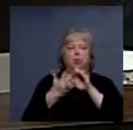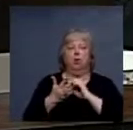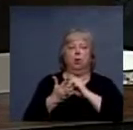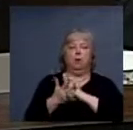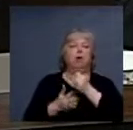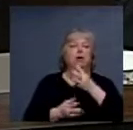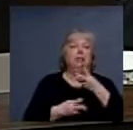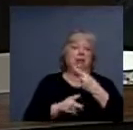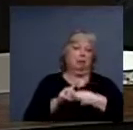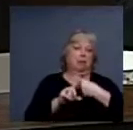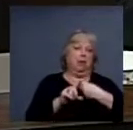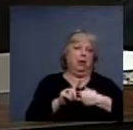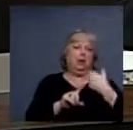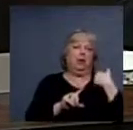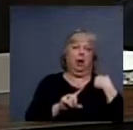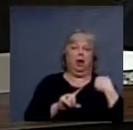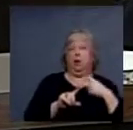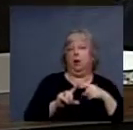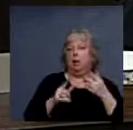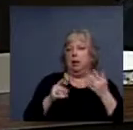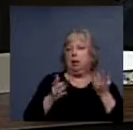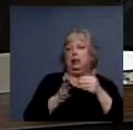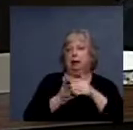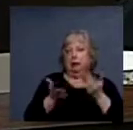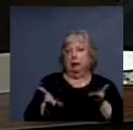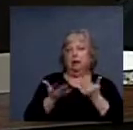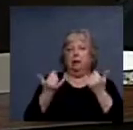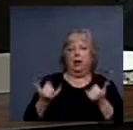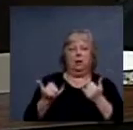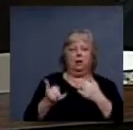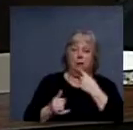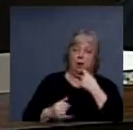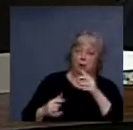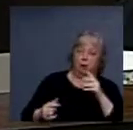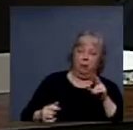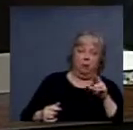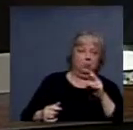ago, but it's here now. So, I told Mr. Moore I